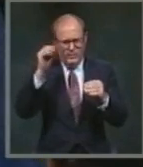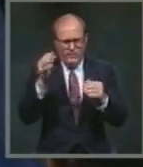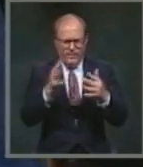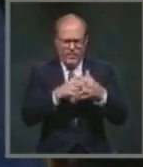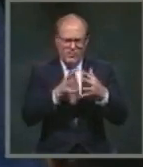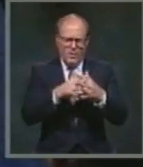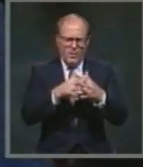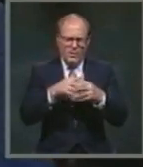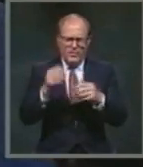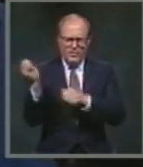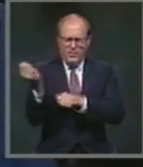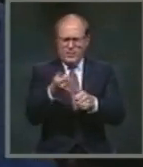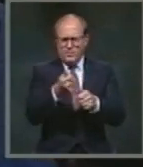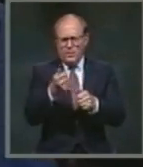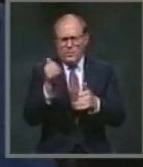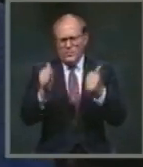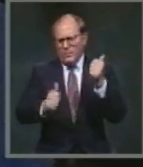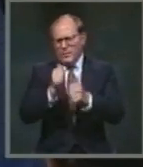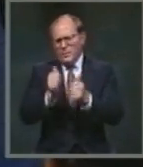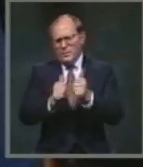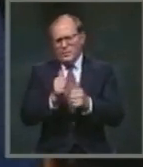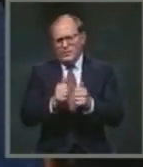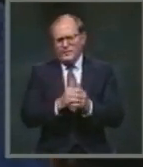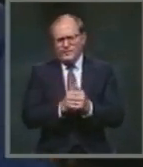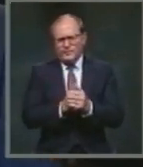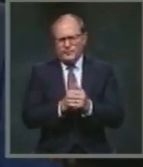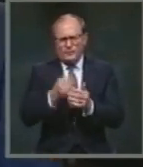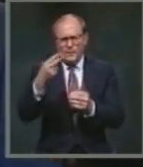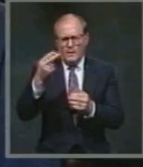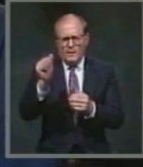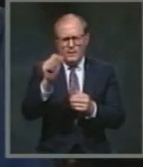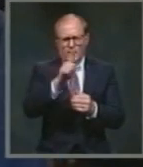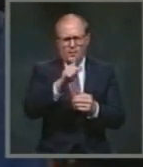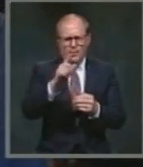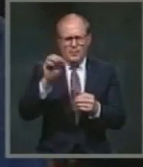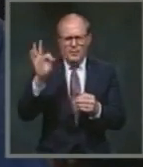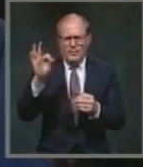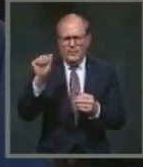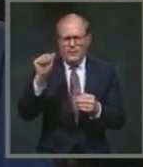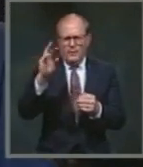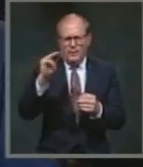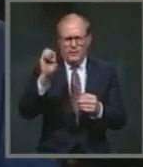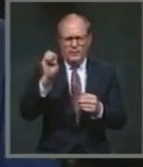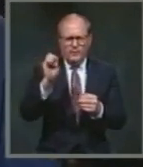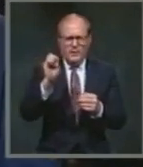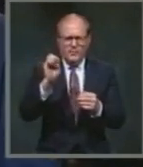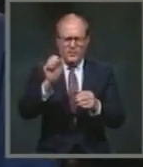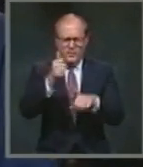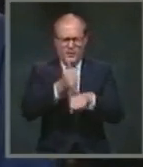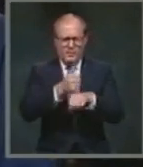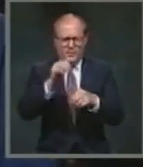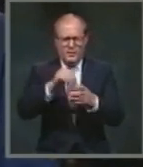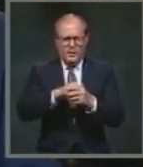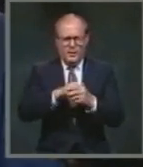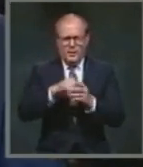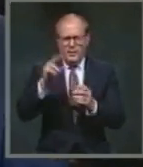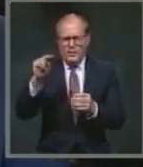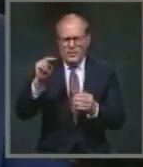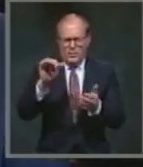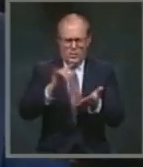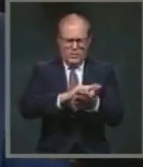Football's? Which Hall of Fame? The Hall of Fame, dedicated in the Bronx, New York,